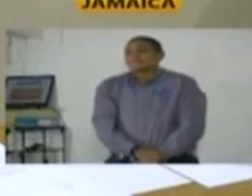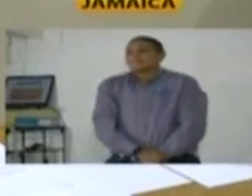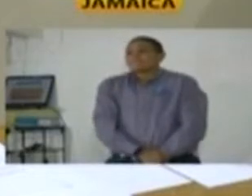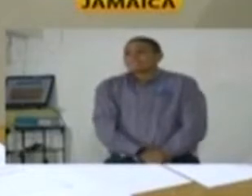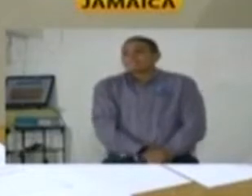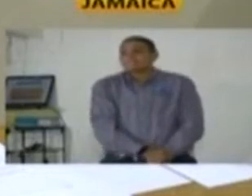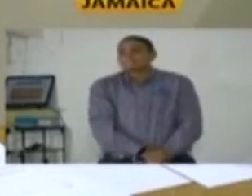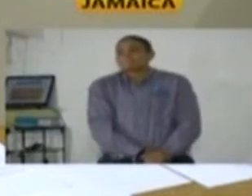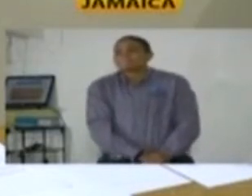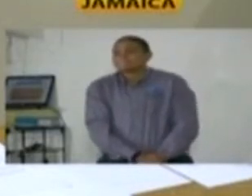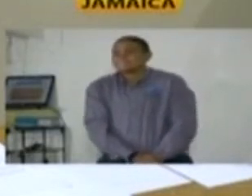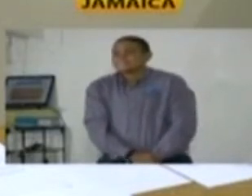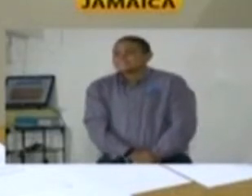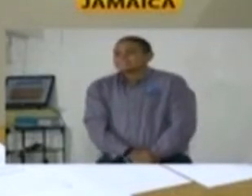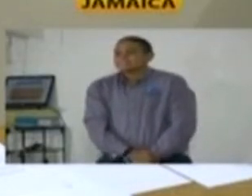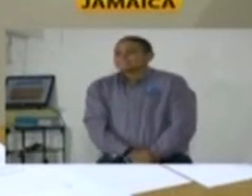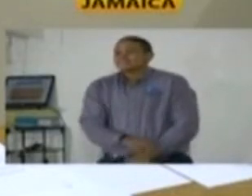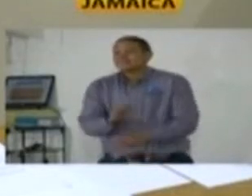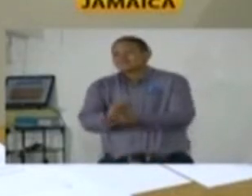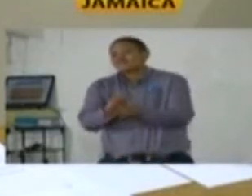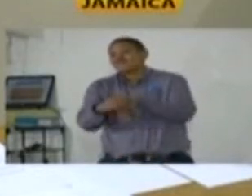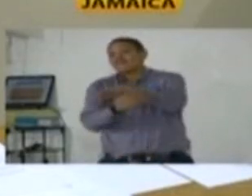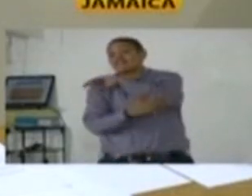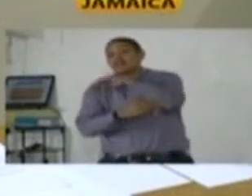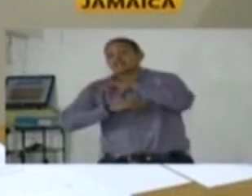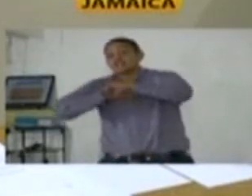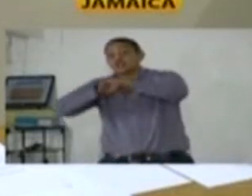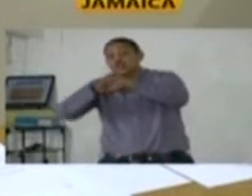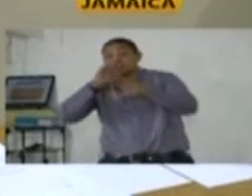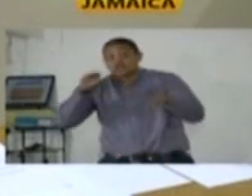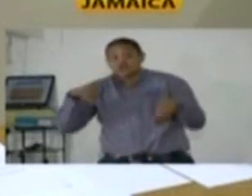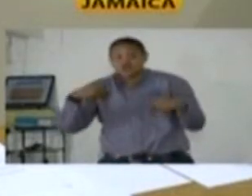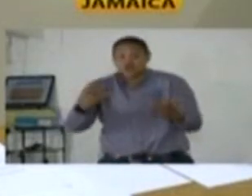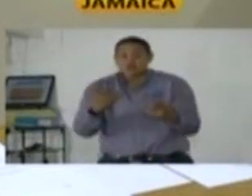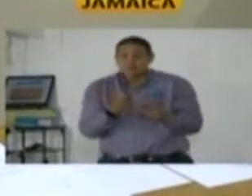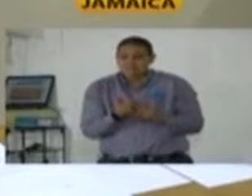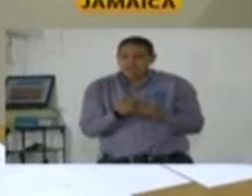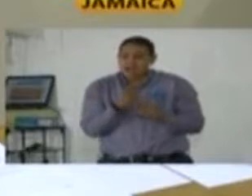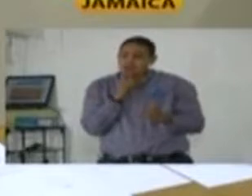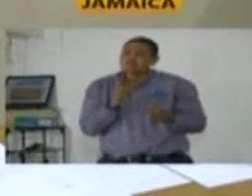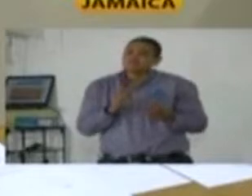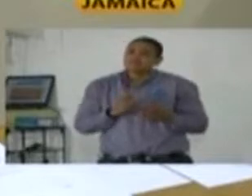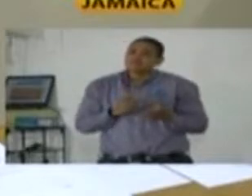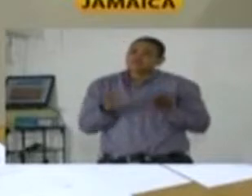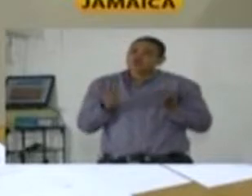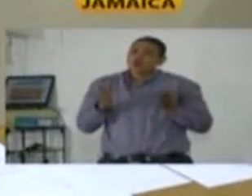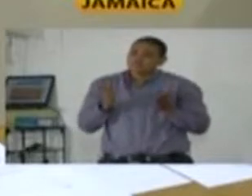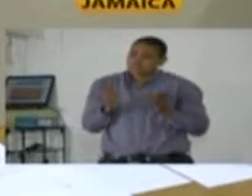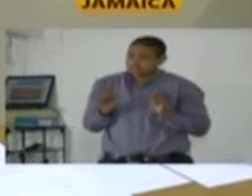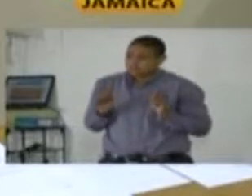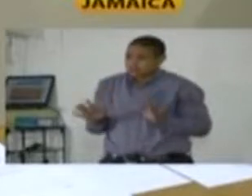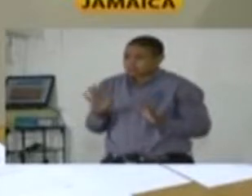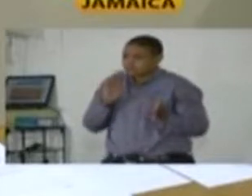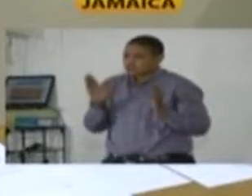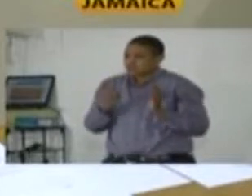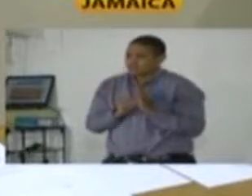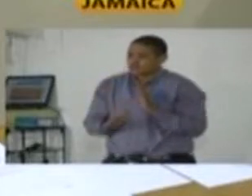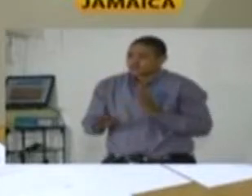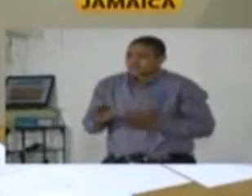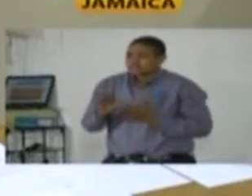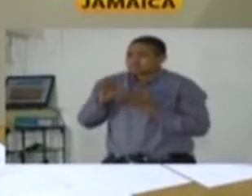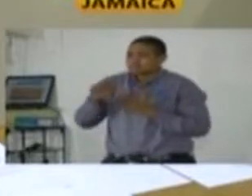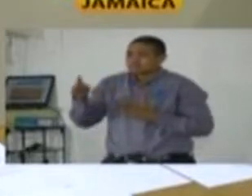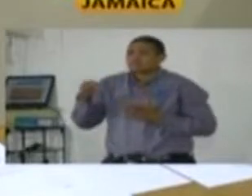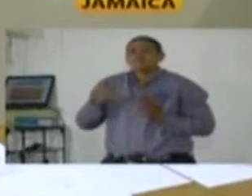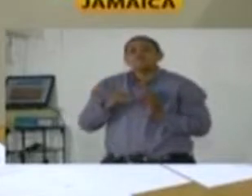with the Ministry of National Security to provide case management services to students, particularly those attending